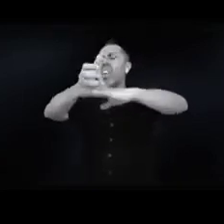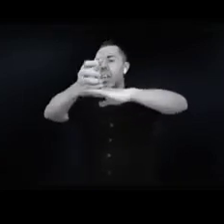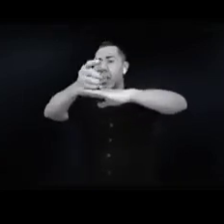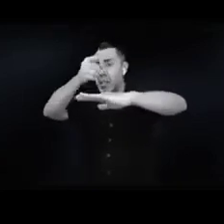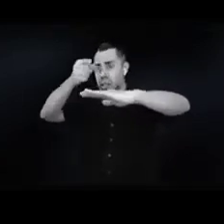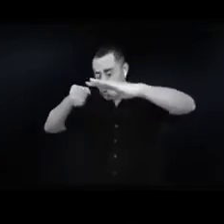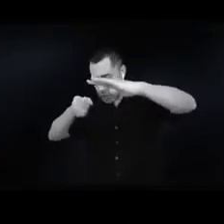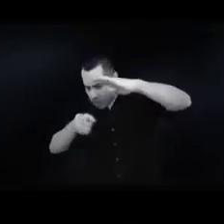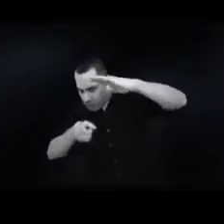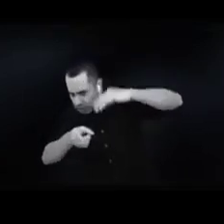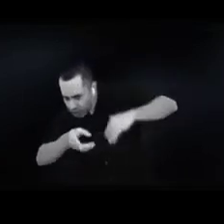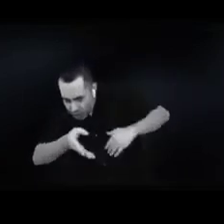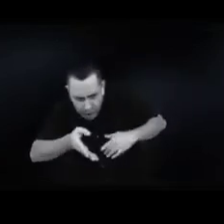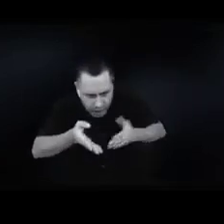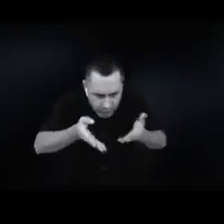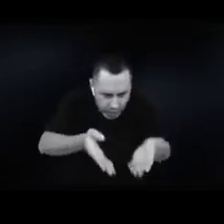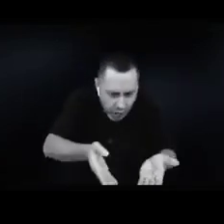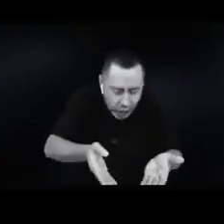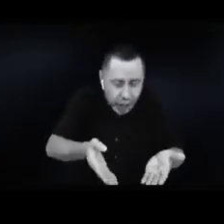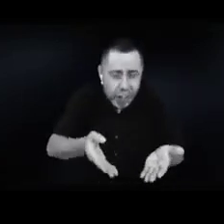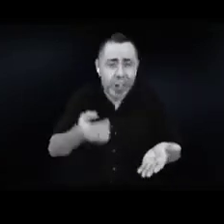fulfillment?